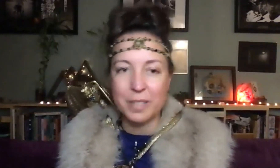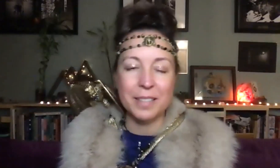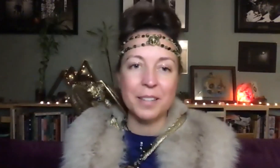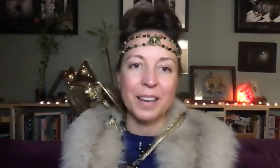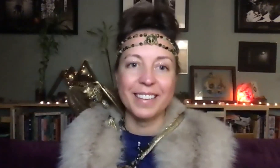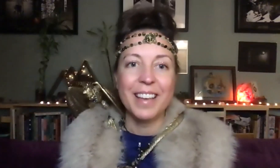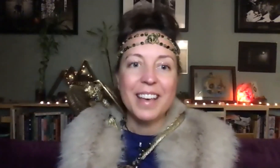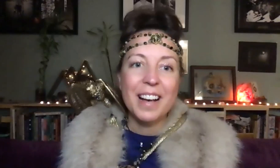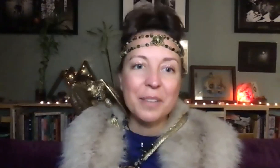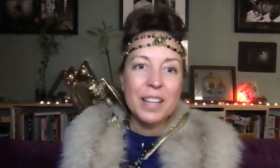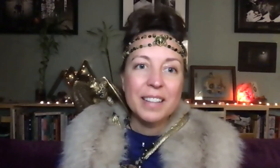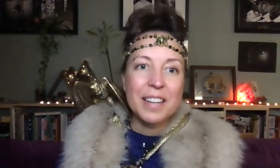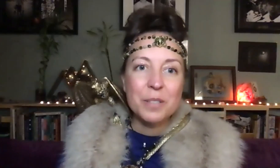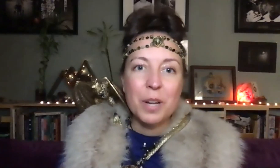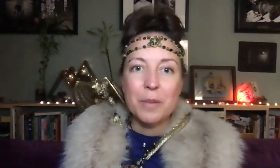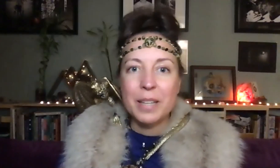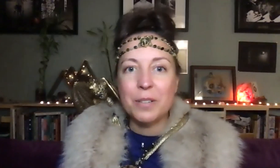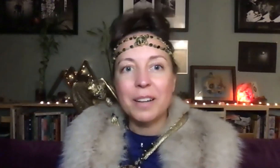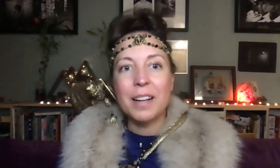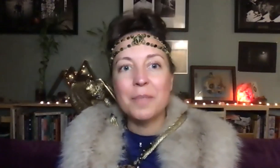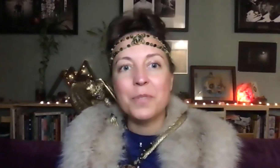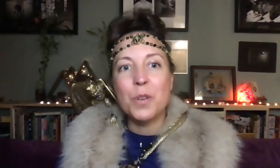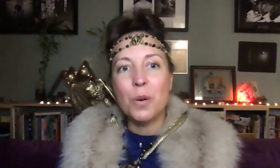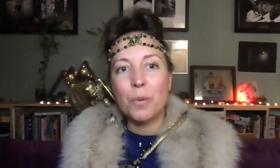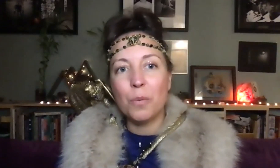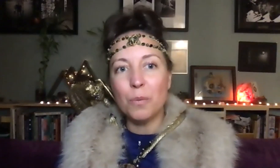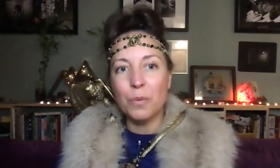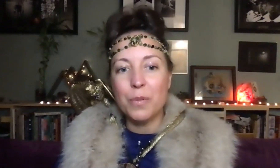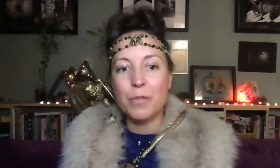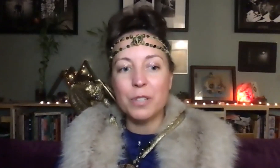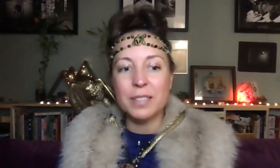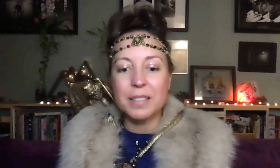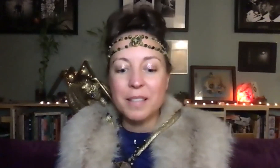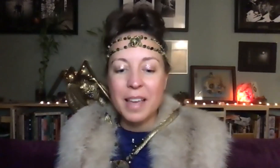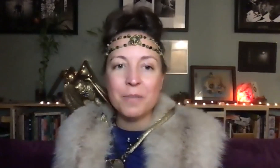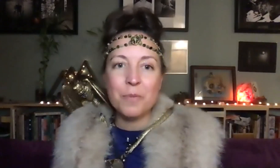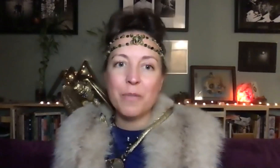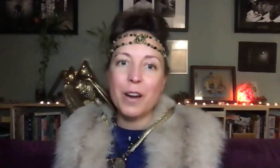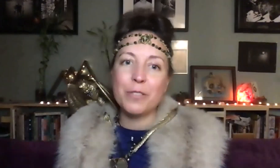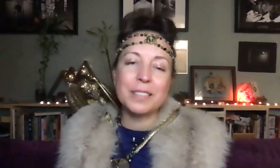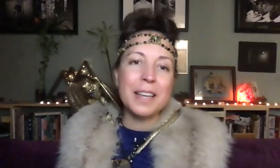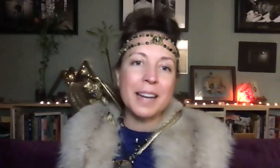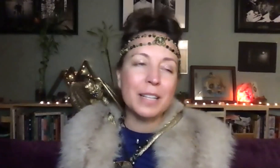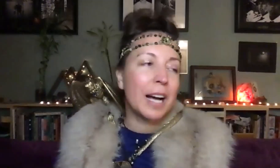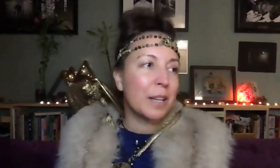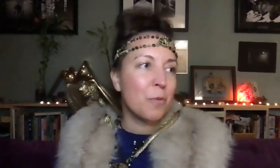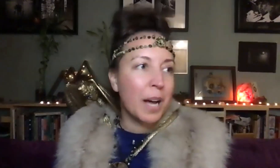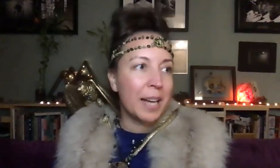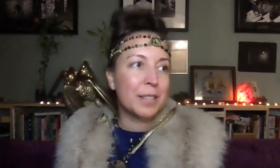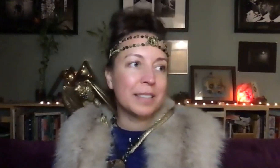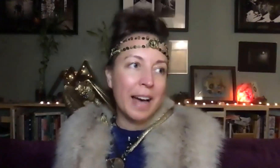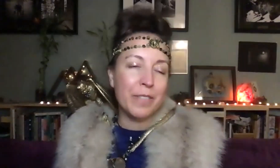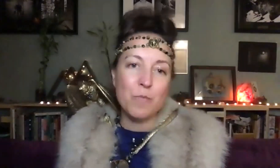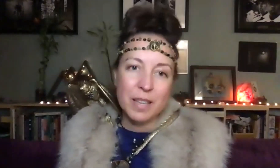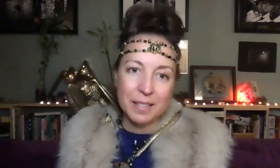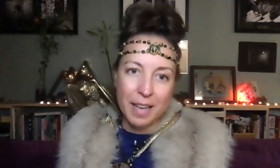was the question. Okay. I just wanted to make sure. So the very first thing that I got, and why I